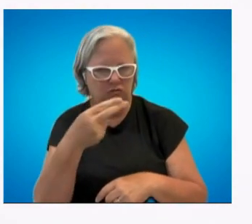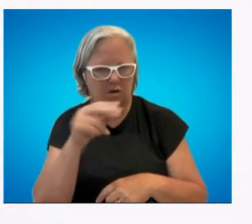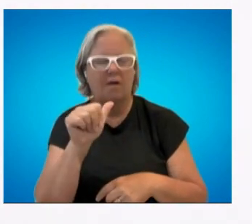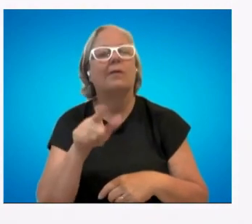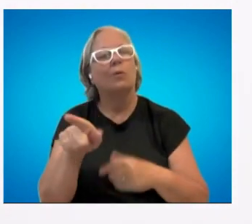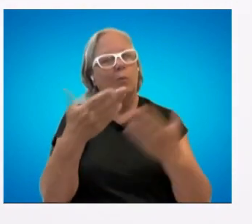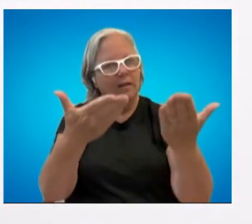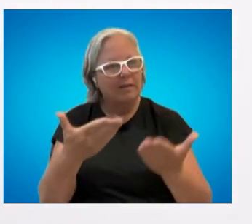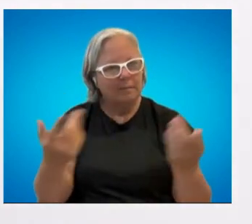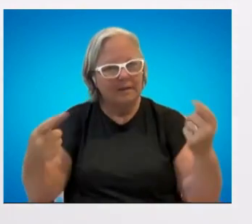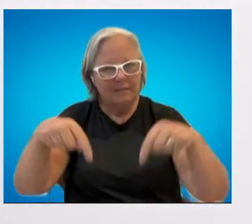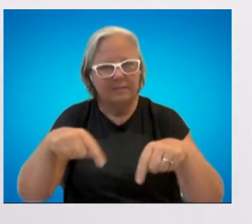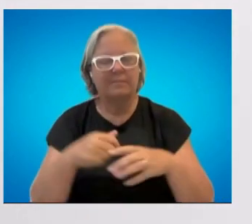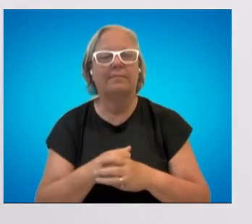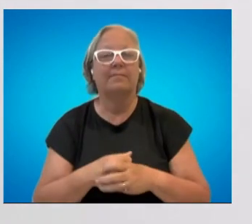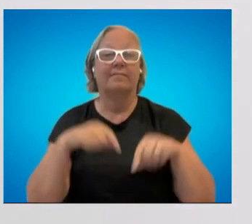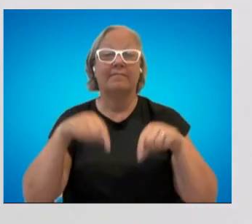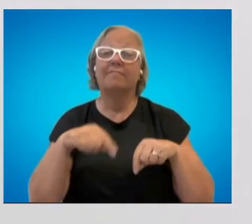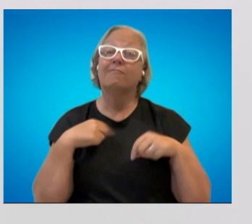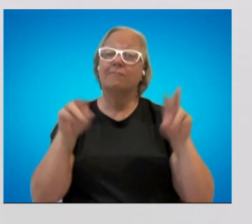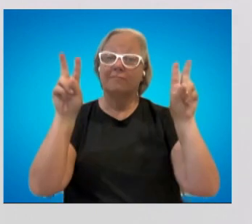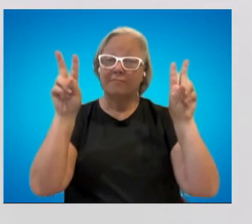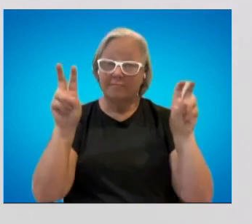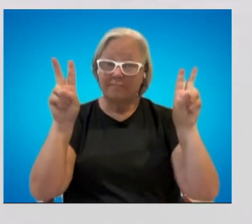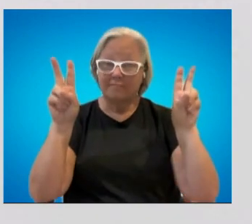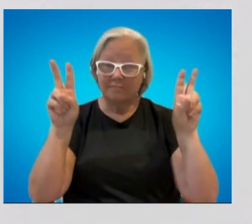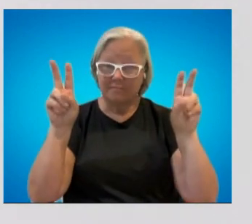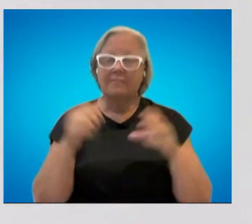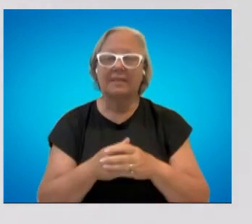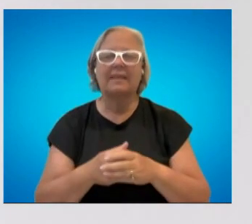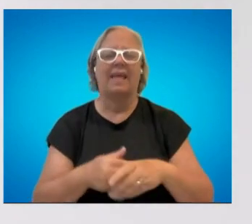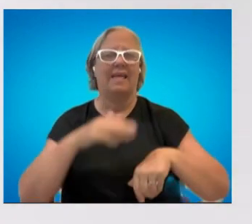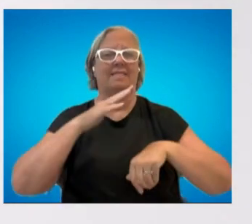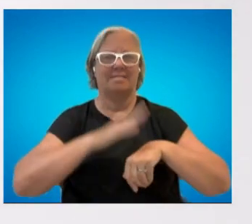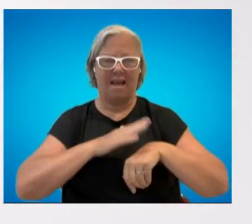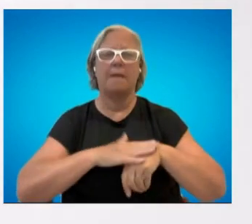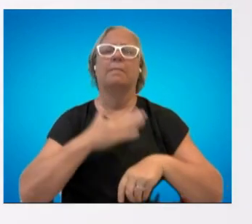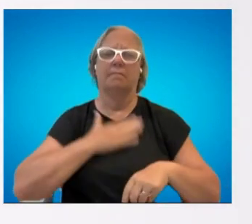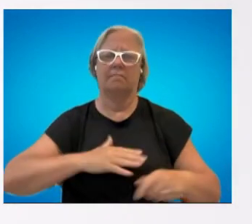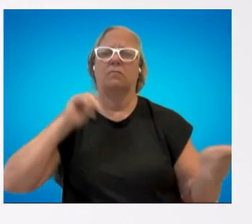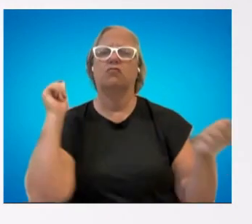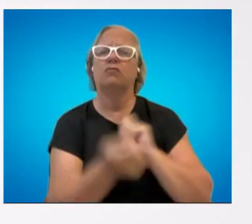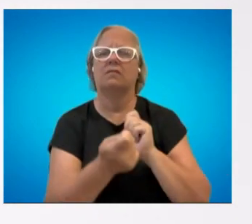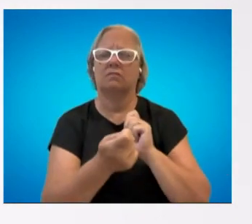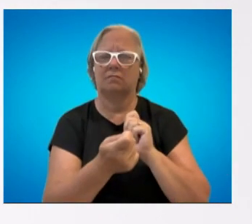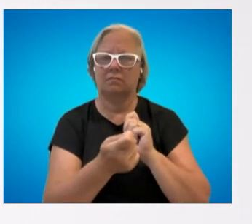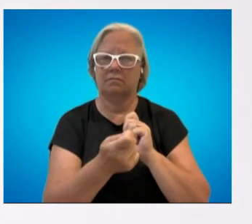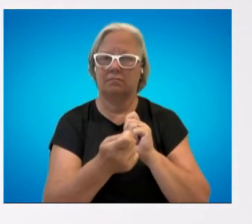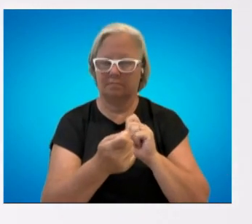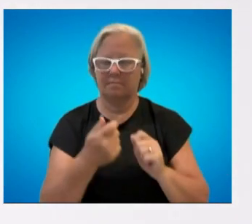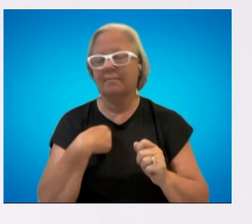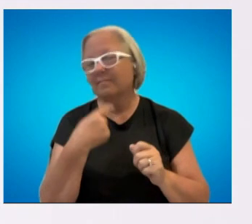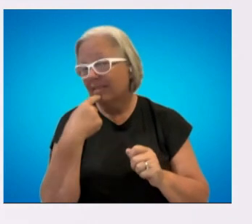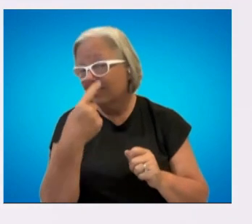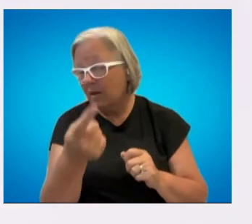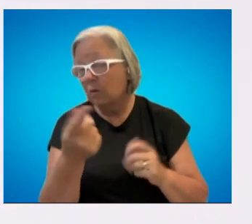of my session is Time for a Change. So I will speak about the importance of care